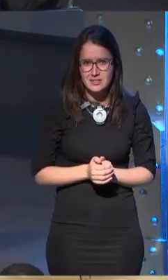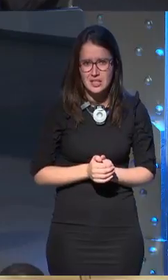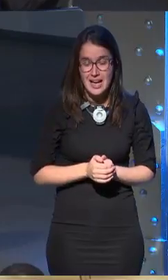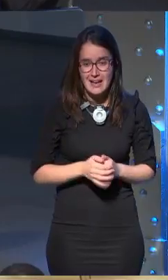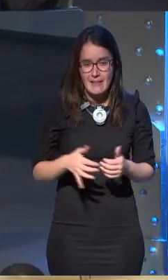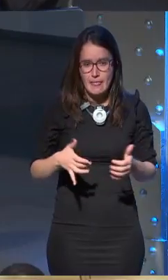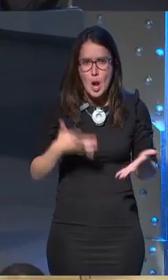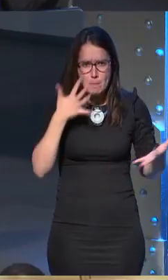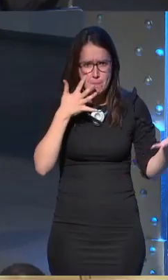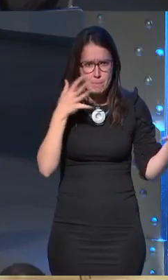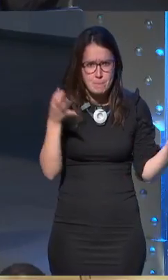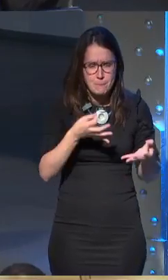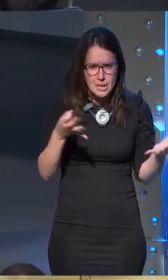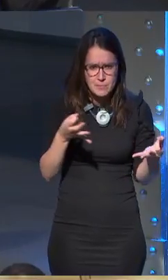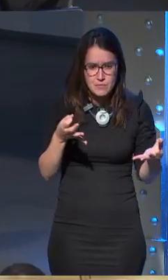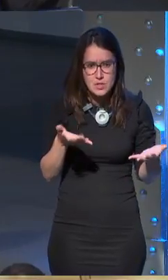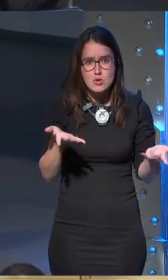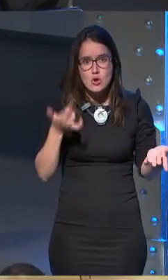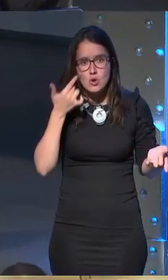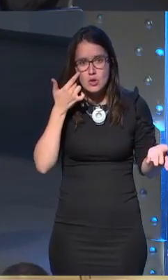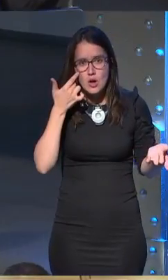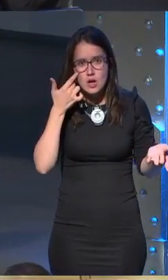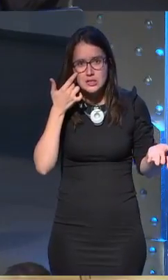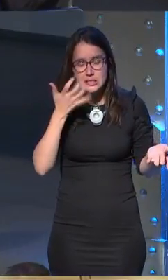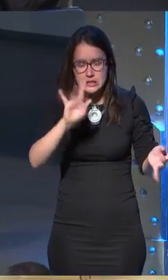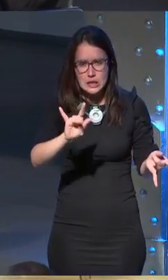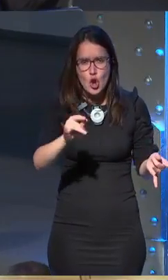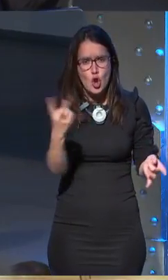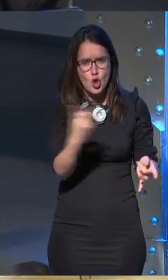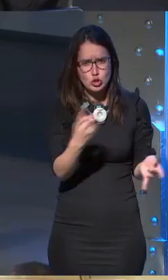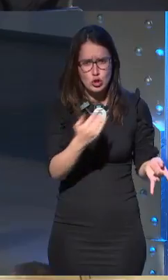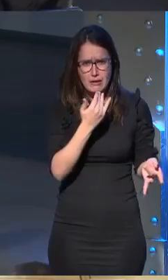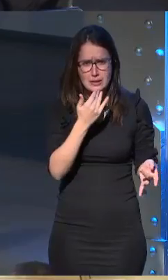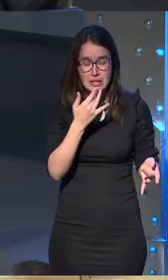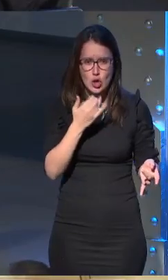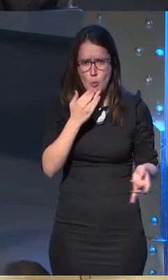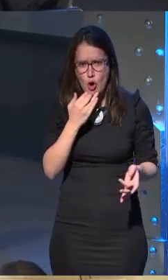were you like that? Yeah, I think we're both recovering delinquents.